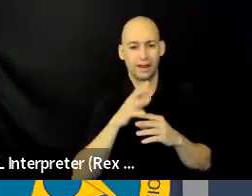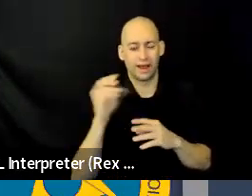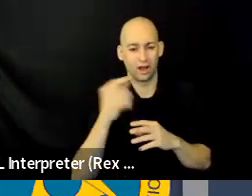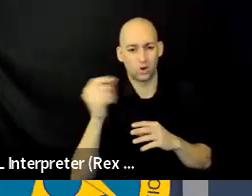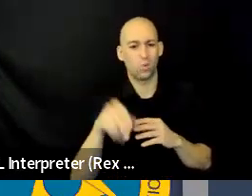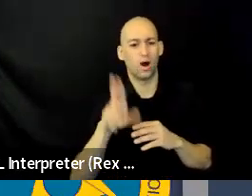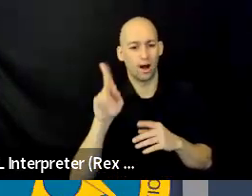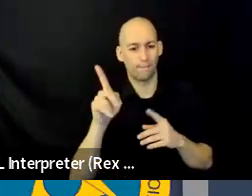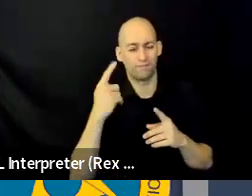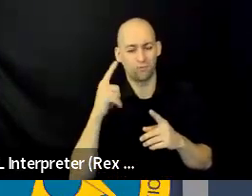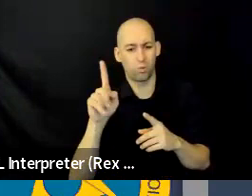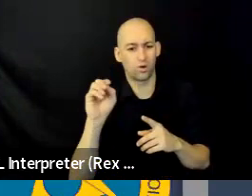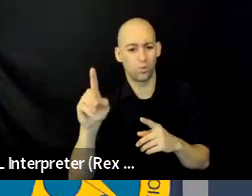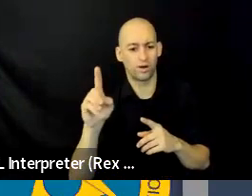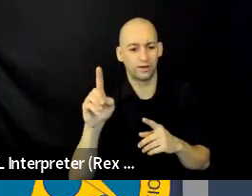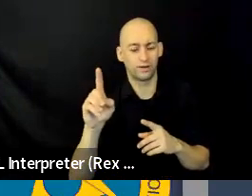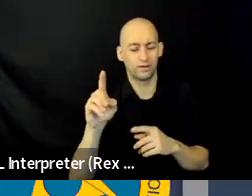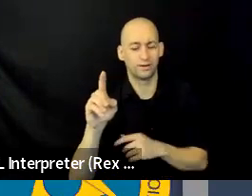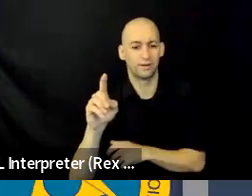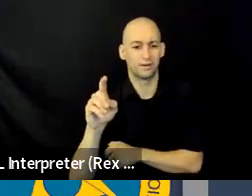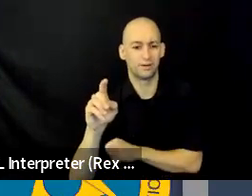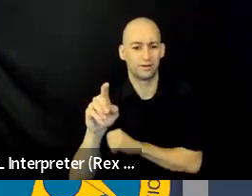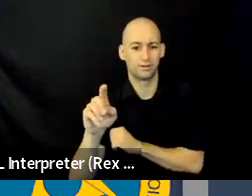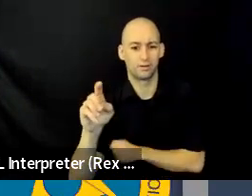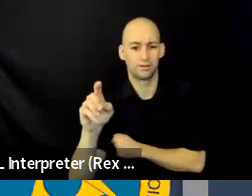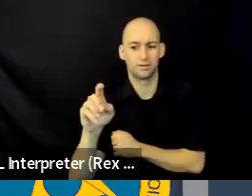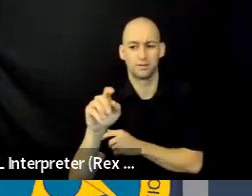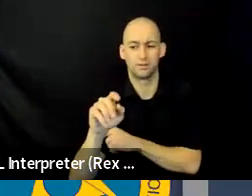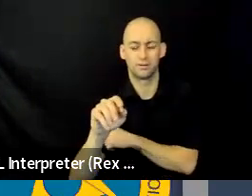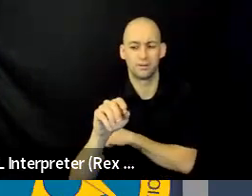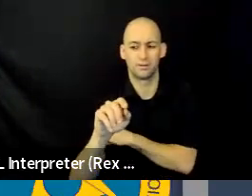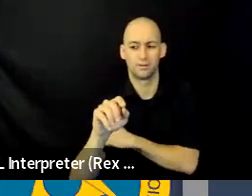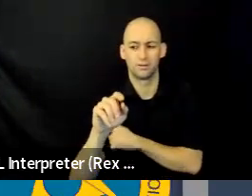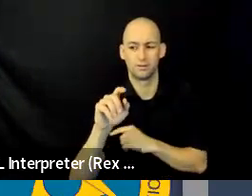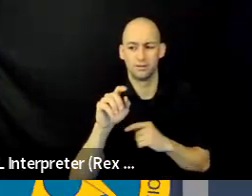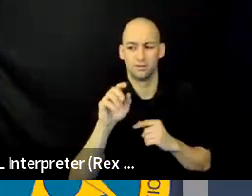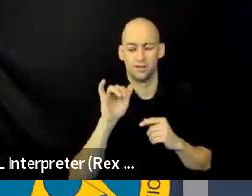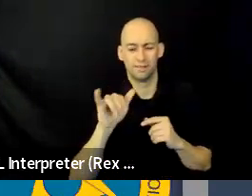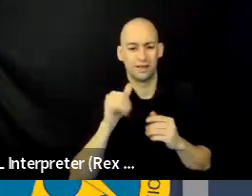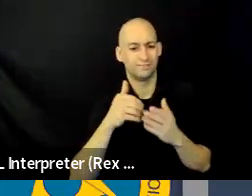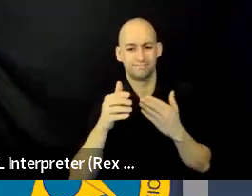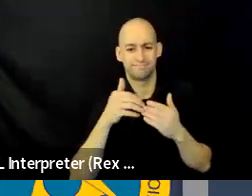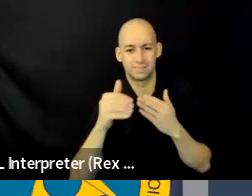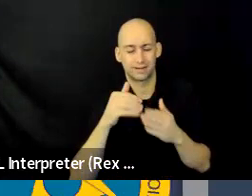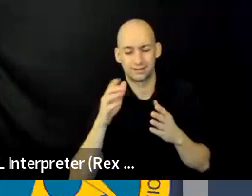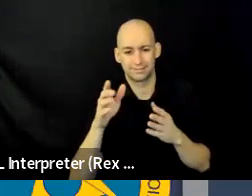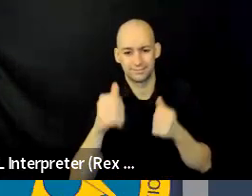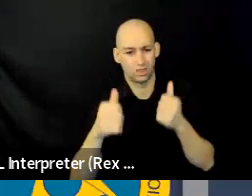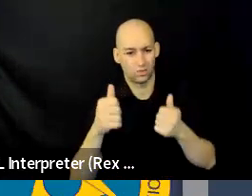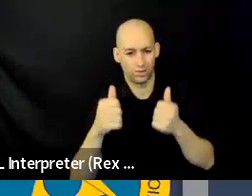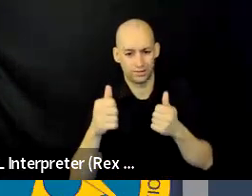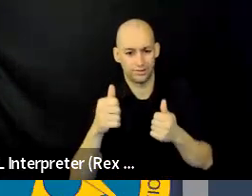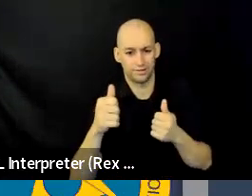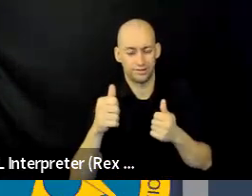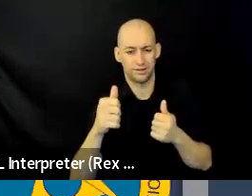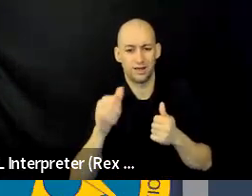had to have a grade which continued up for a long, long time and then tapered back down. And either of those, any scenario that was